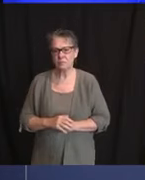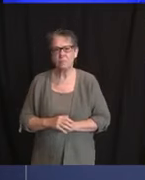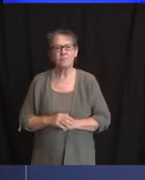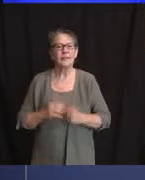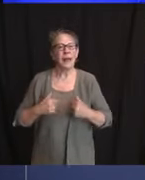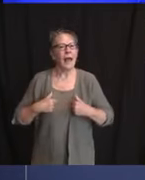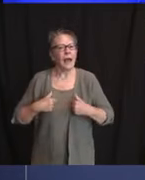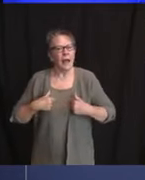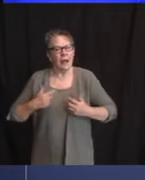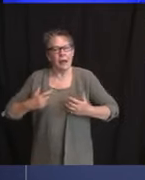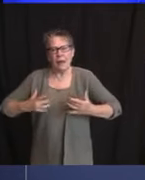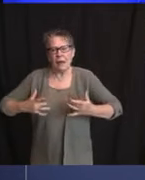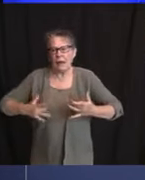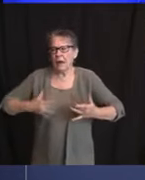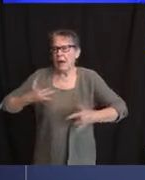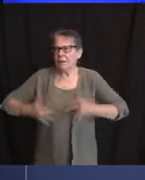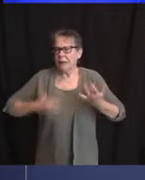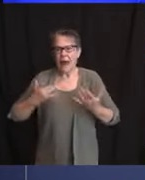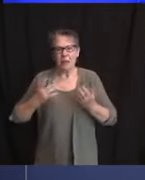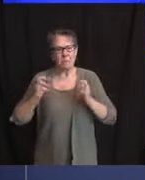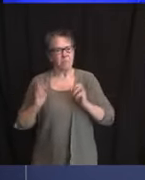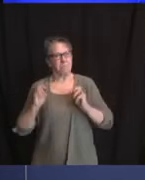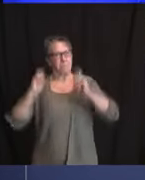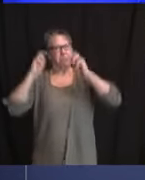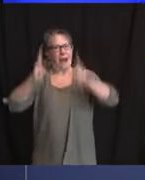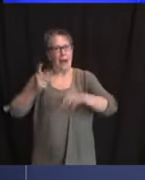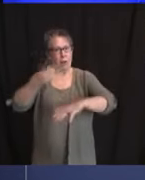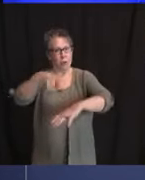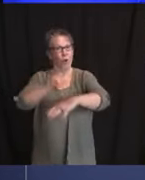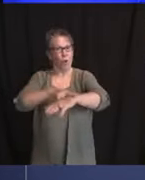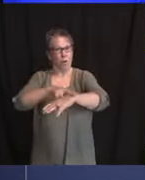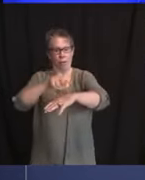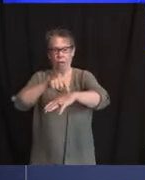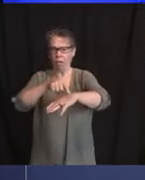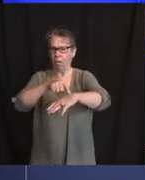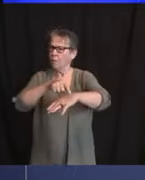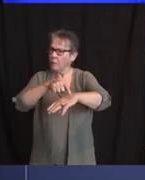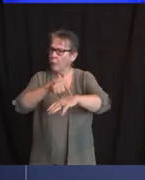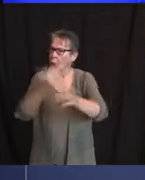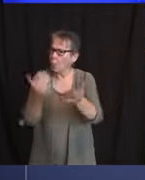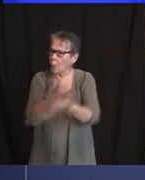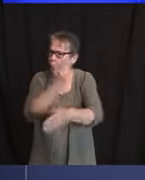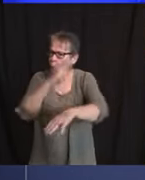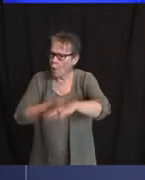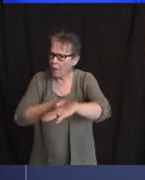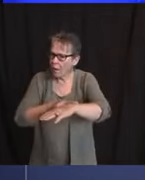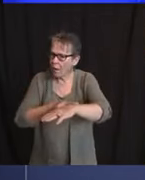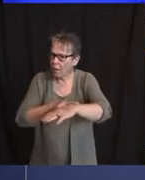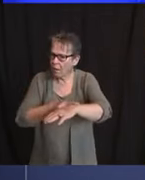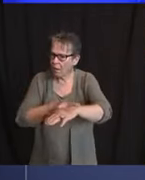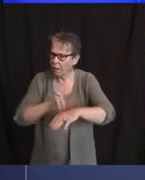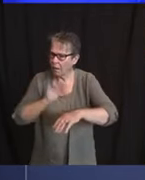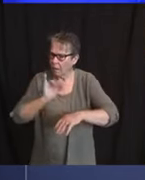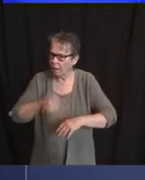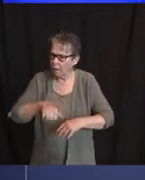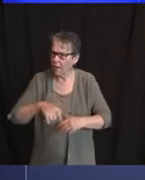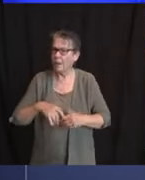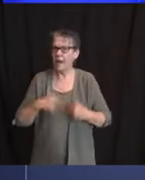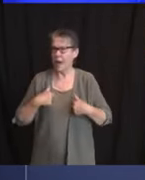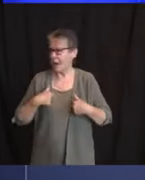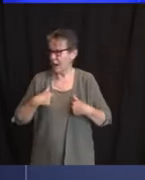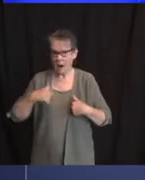haircut, and my fiancé would love to go to the hairdresser. But the fastest way to jumpstart our economy and get back to